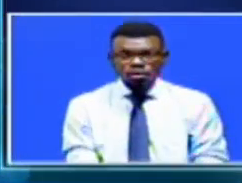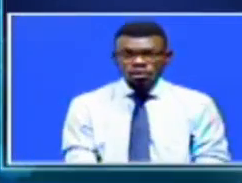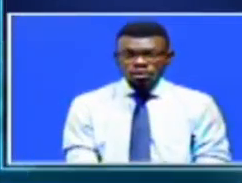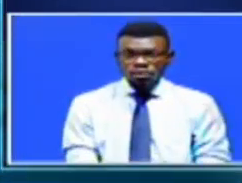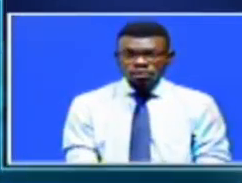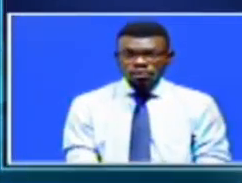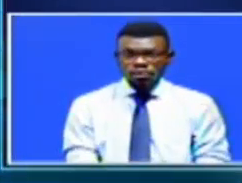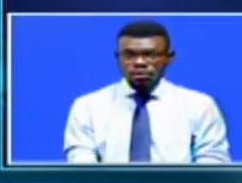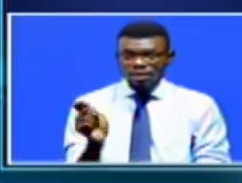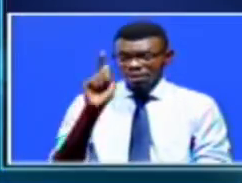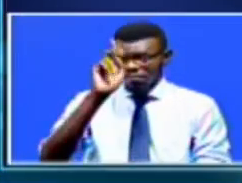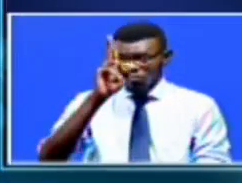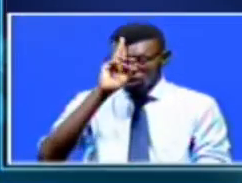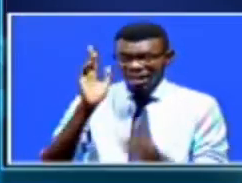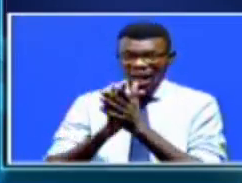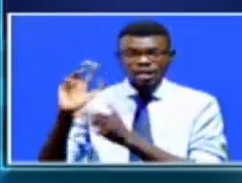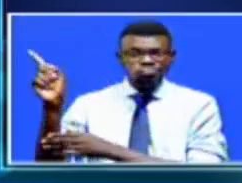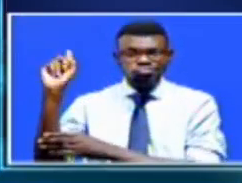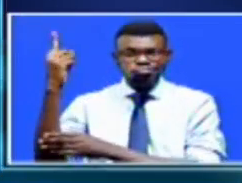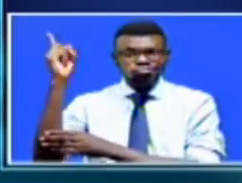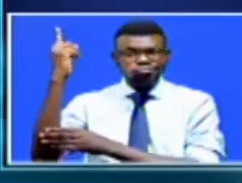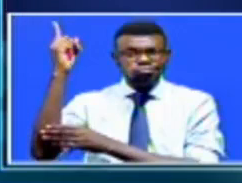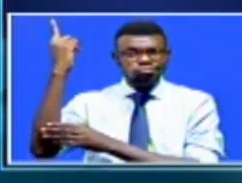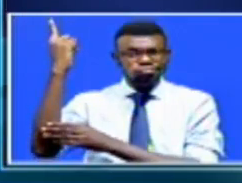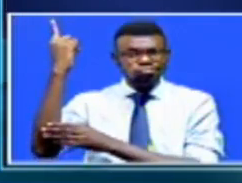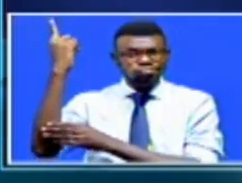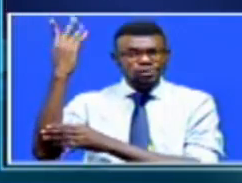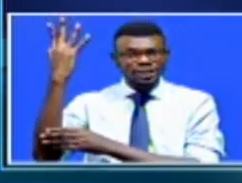Kenya police and Air Force choppers combing the Kapsoi River from the air.